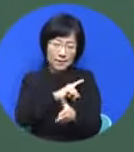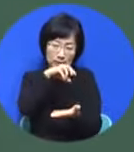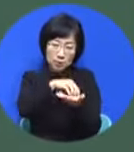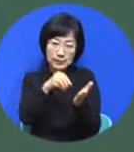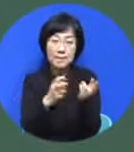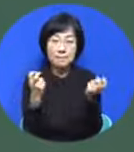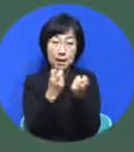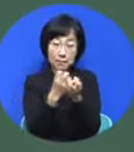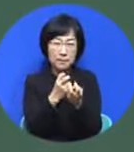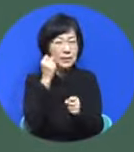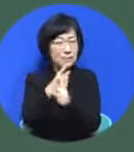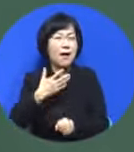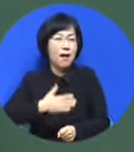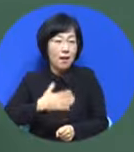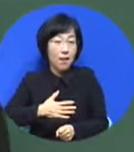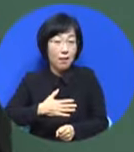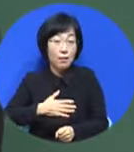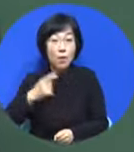was not you